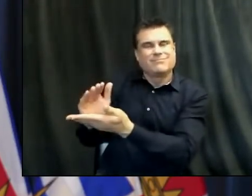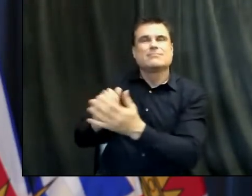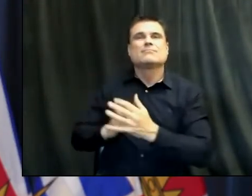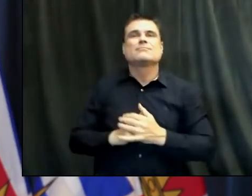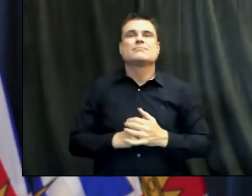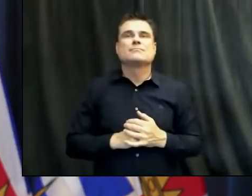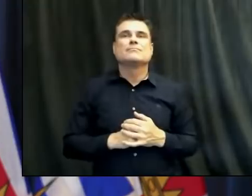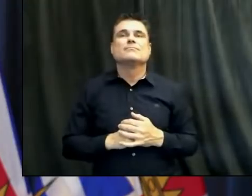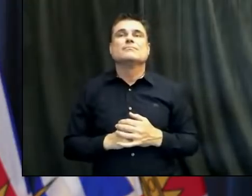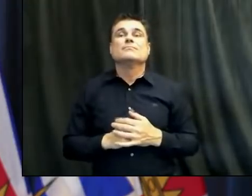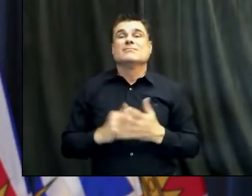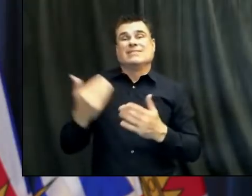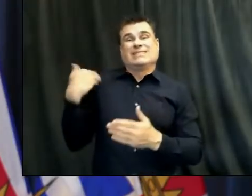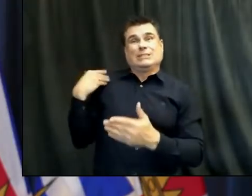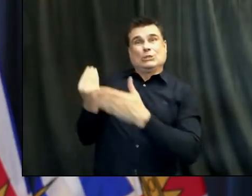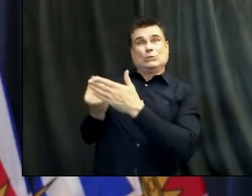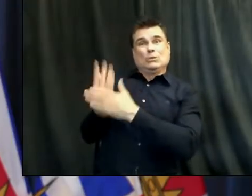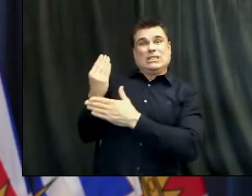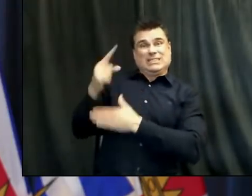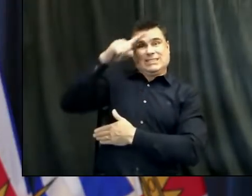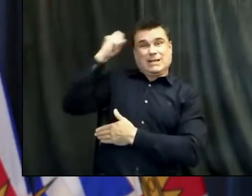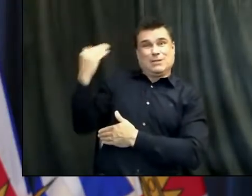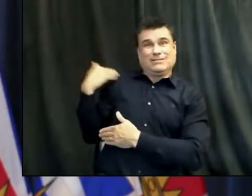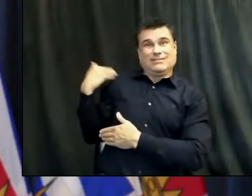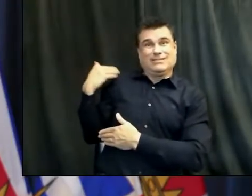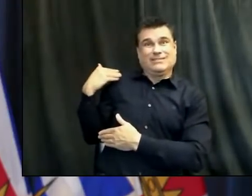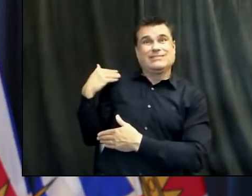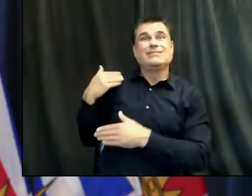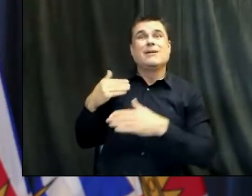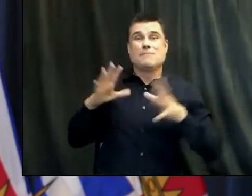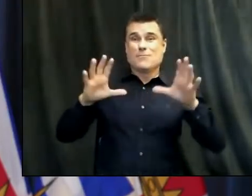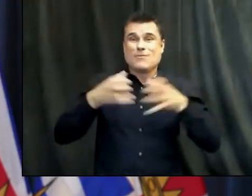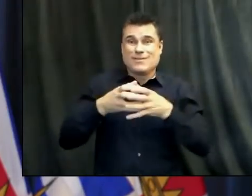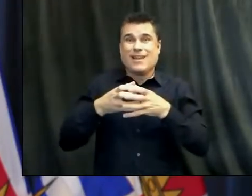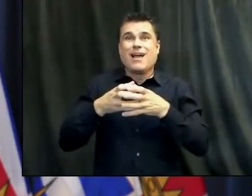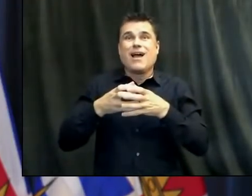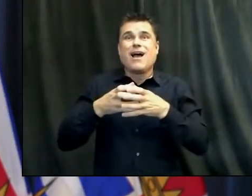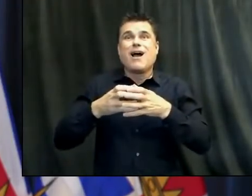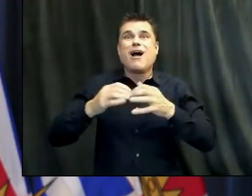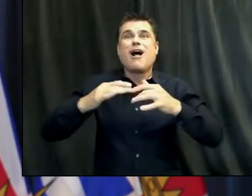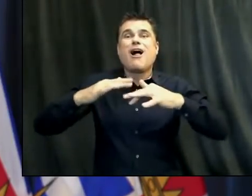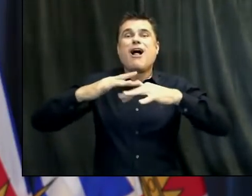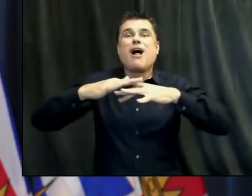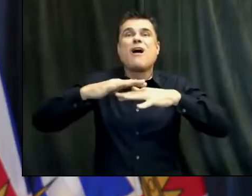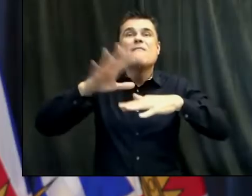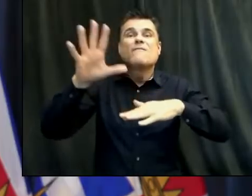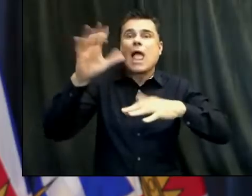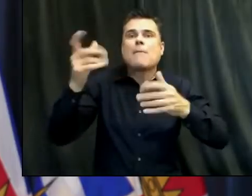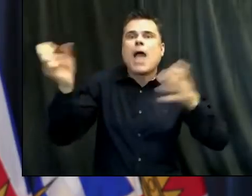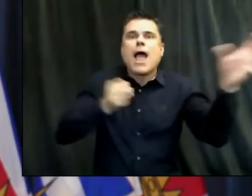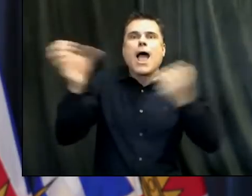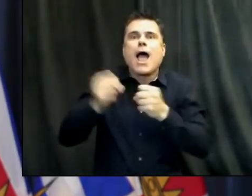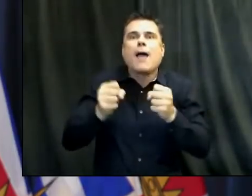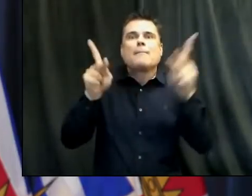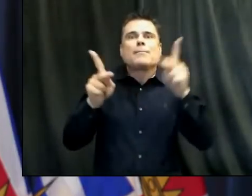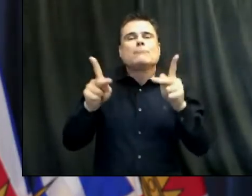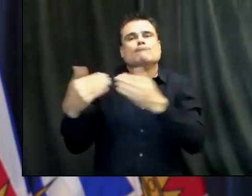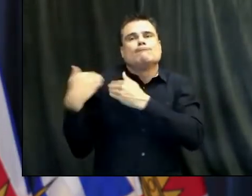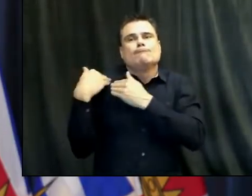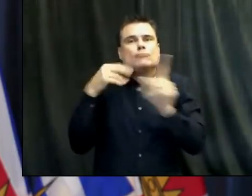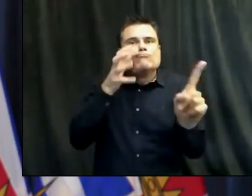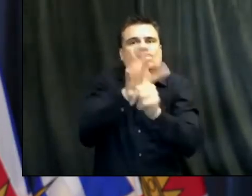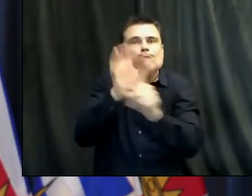first 500 and now more than 900 people doing contact tracing, plus those that are going to be hired in the First Nations Health Authority, plus